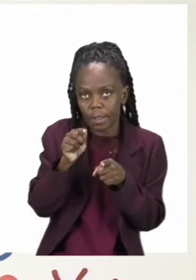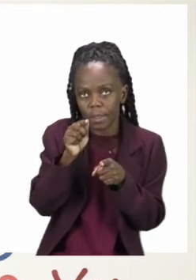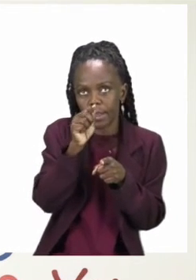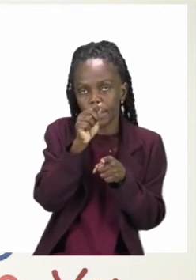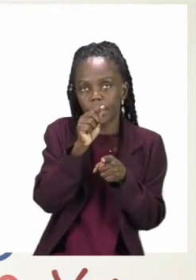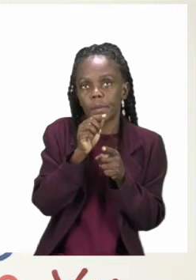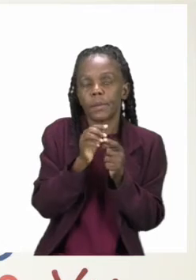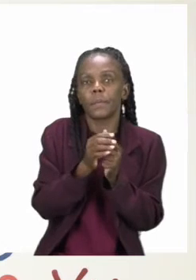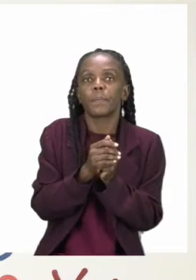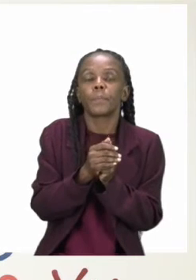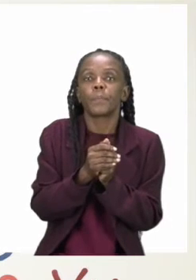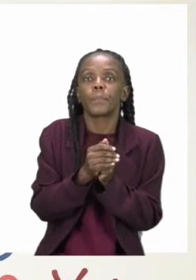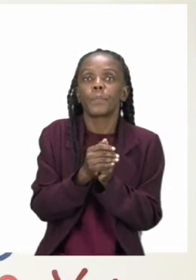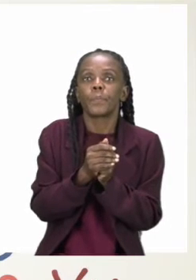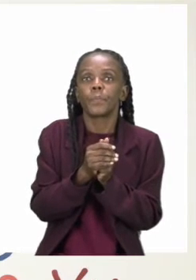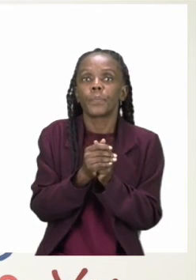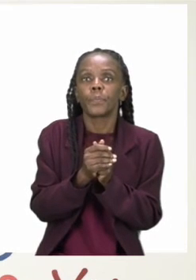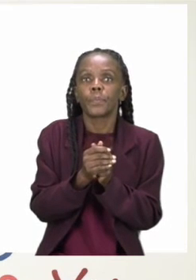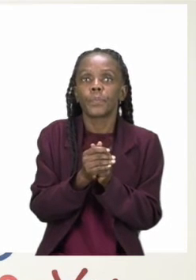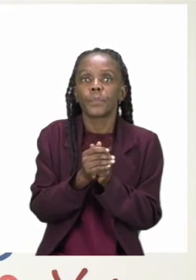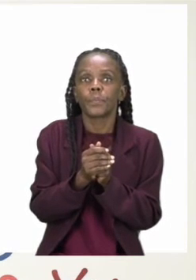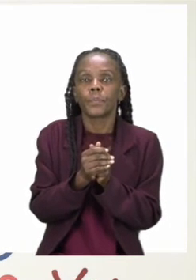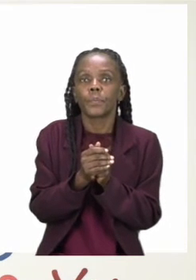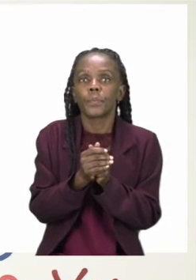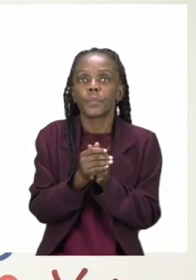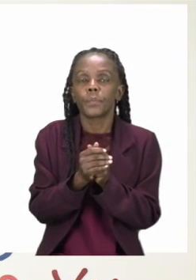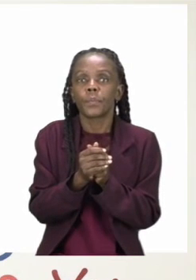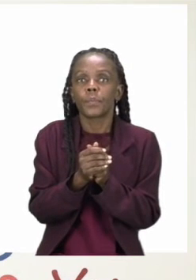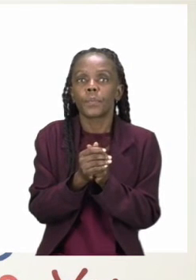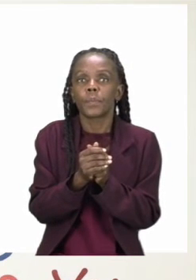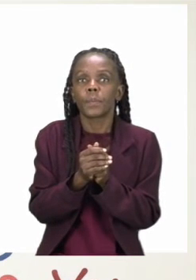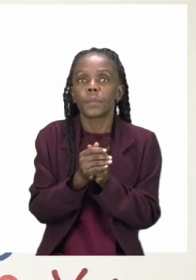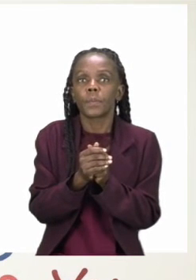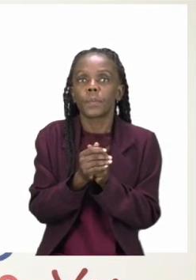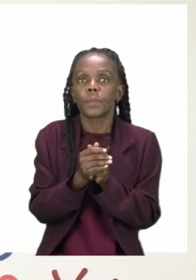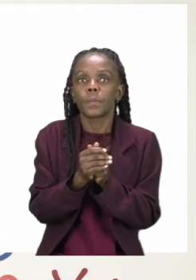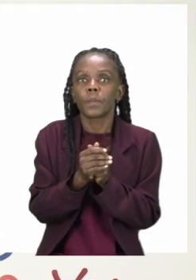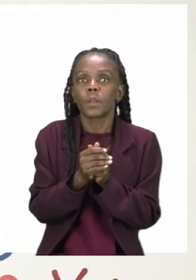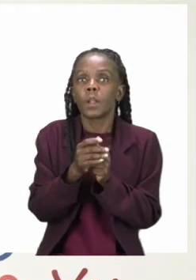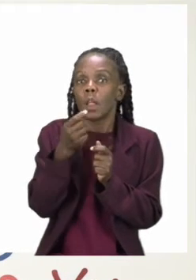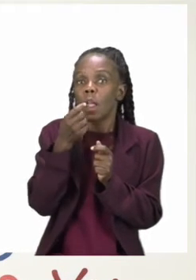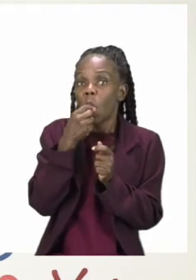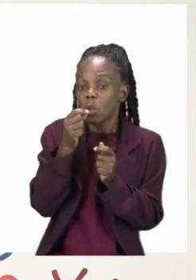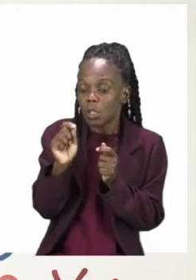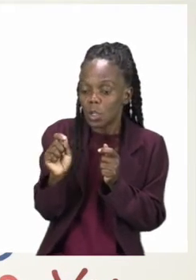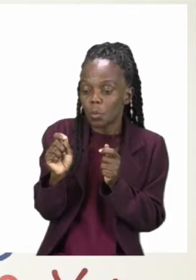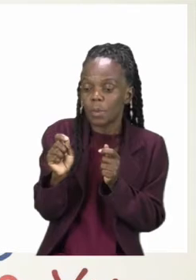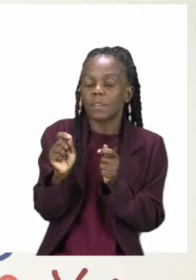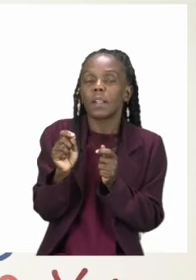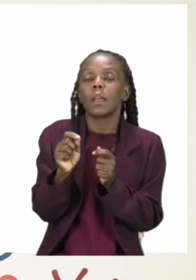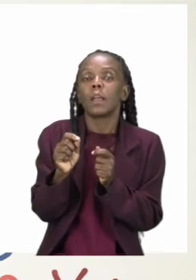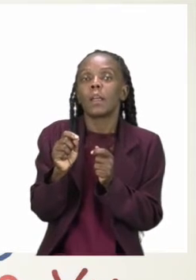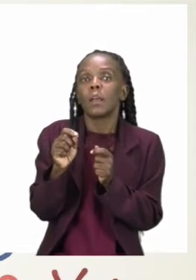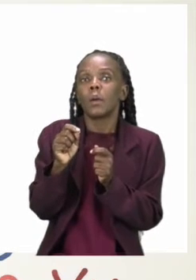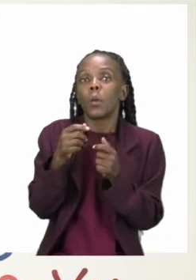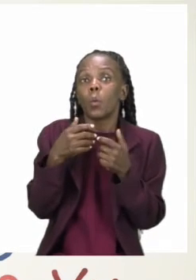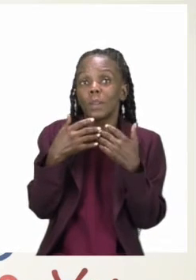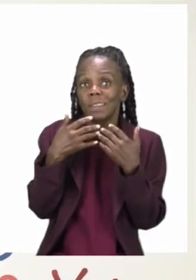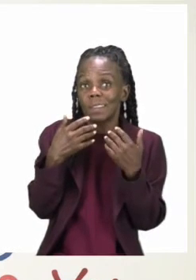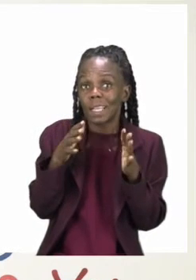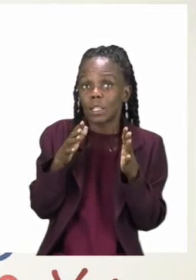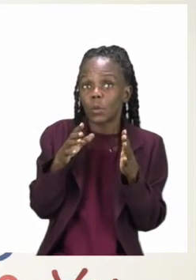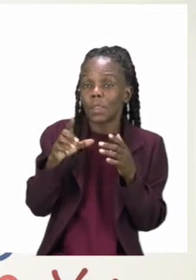is pointing and we're going to go round. We will start with the big O, which starts at the top